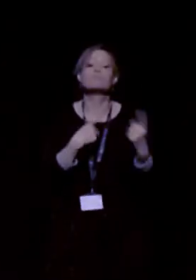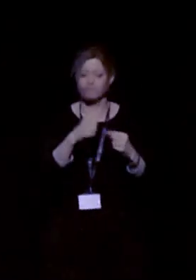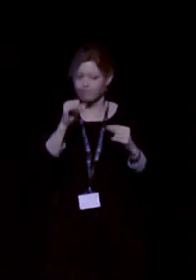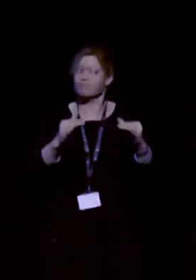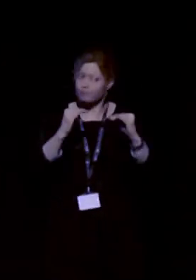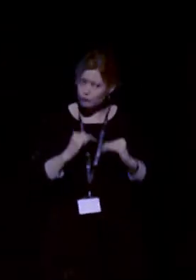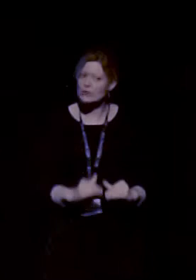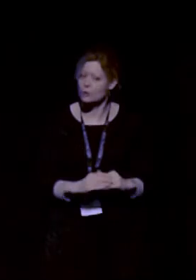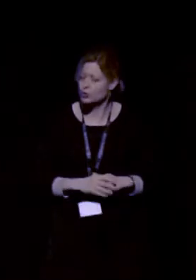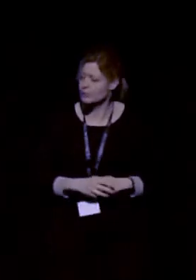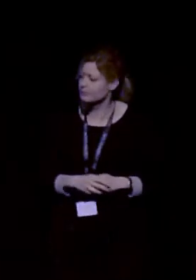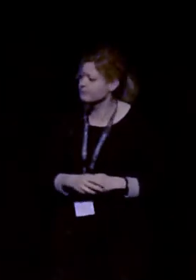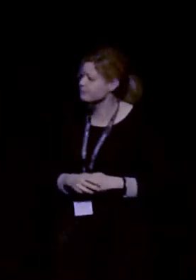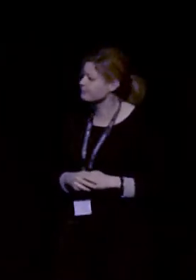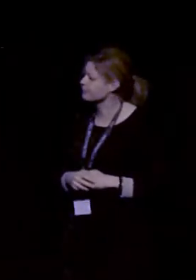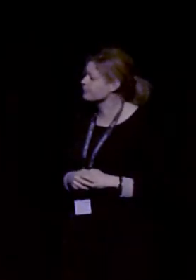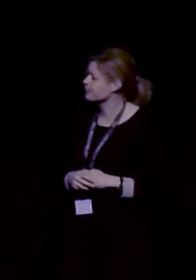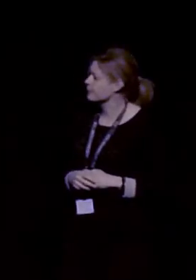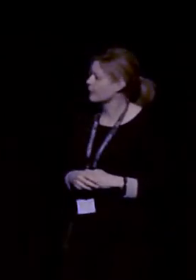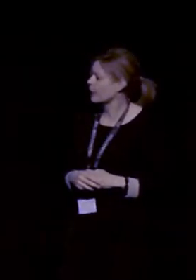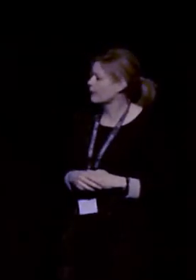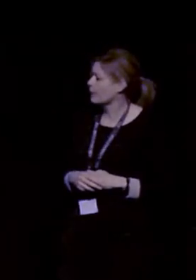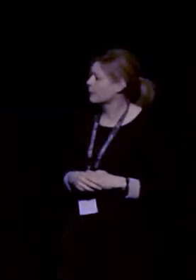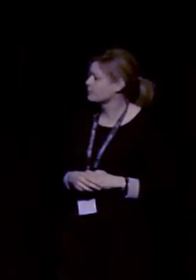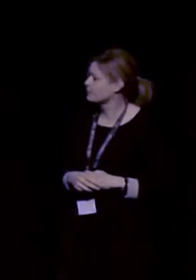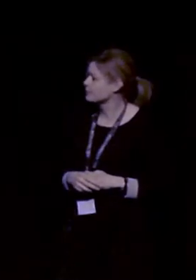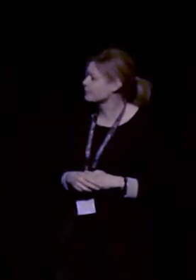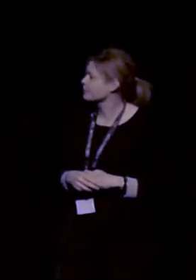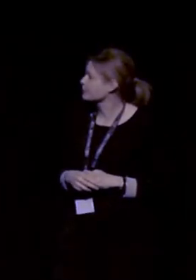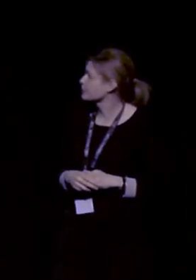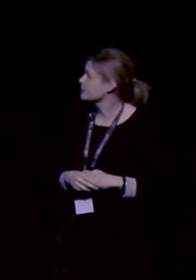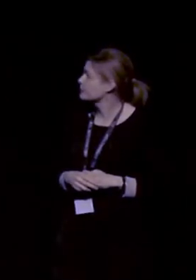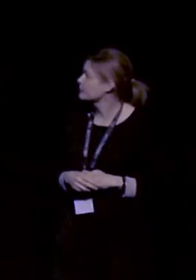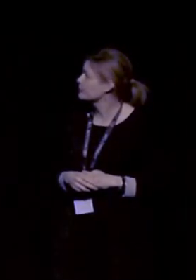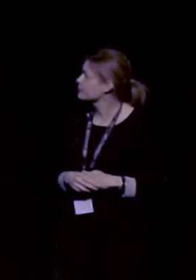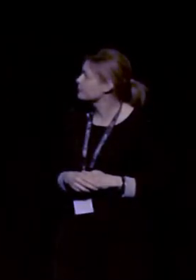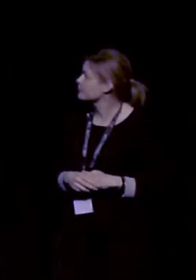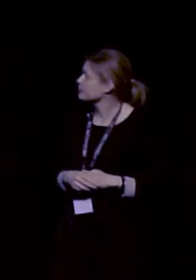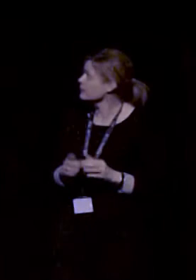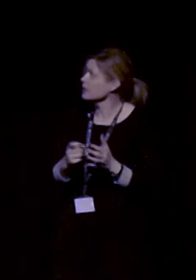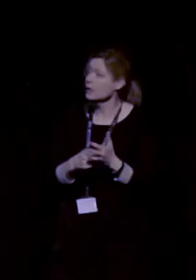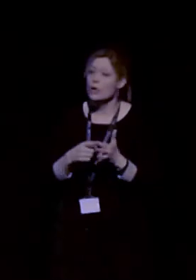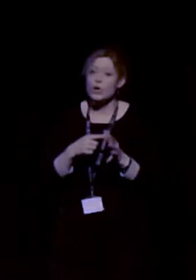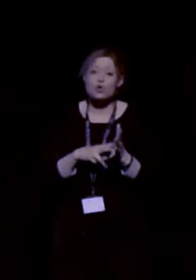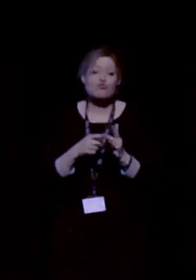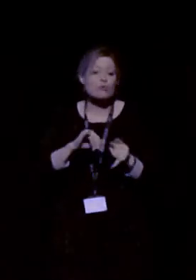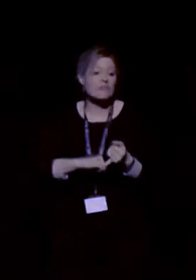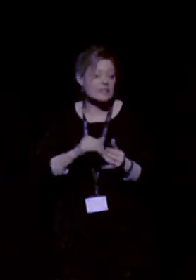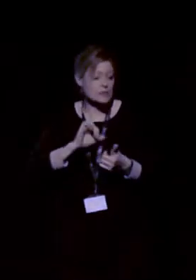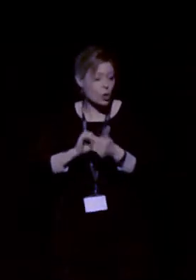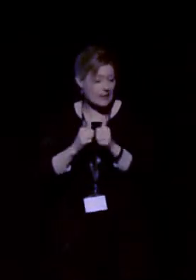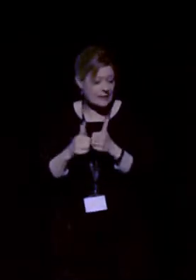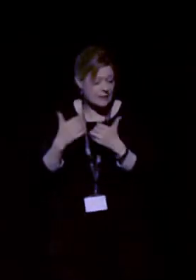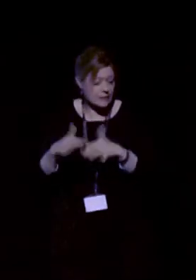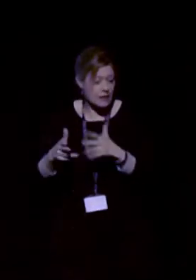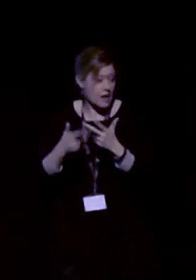distress. Now, and another study was conducted by Revis and colleagues, same kind